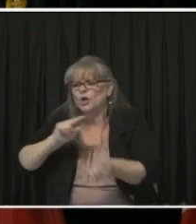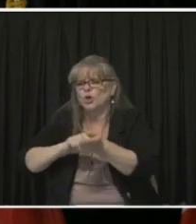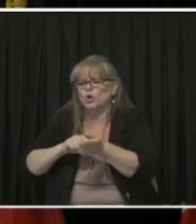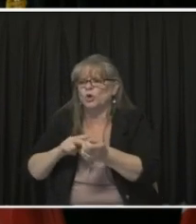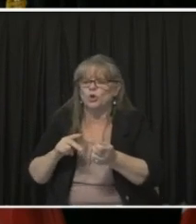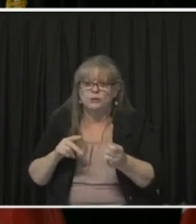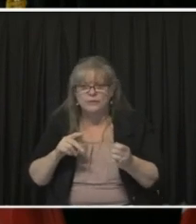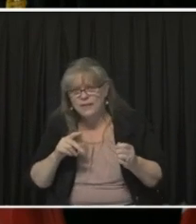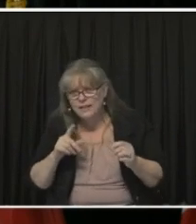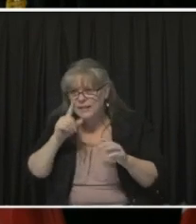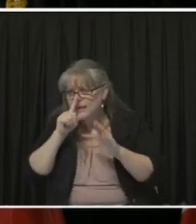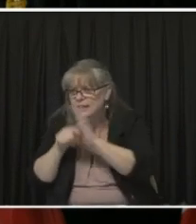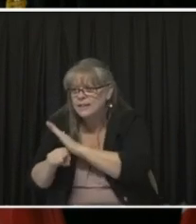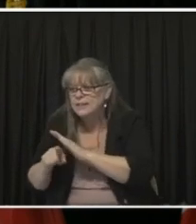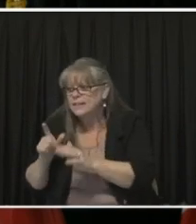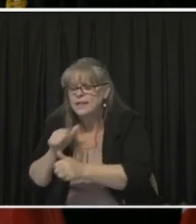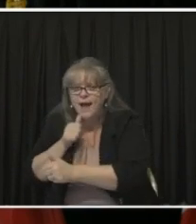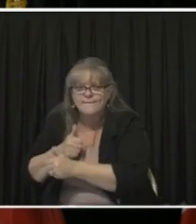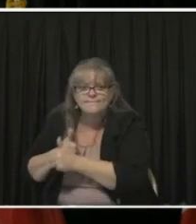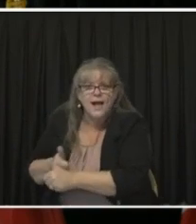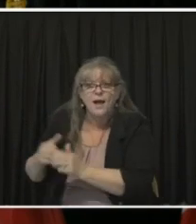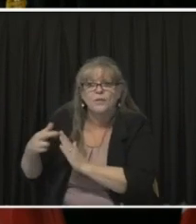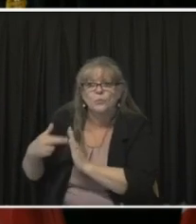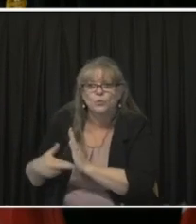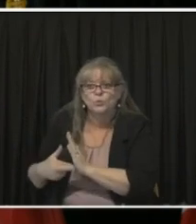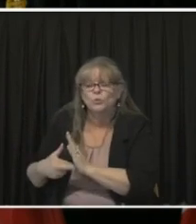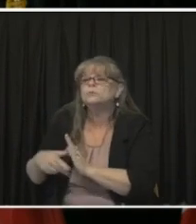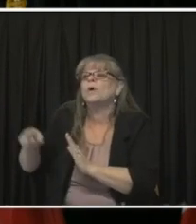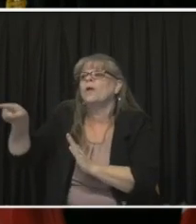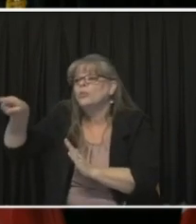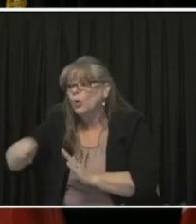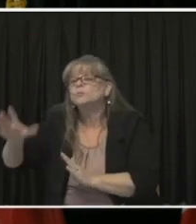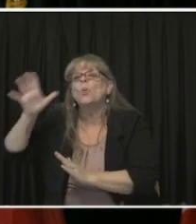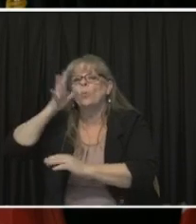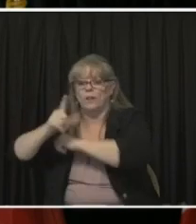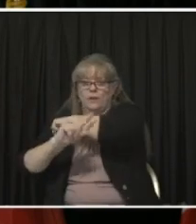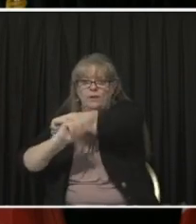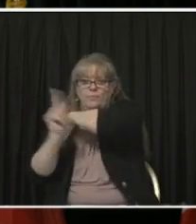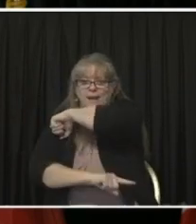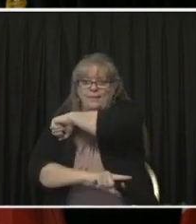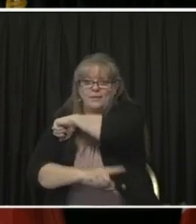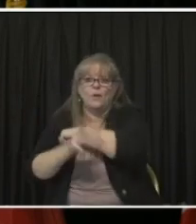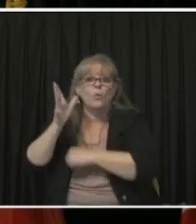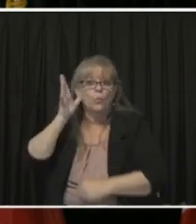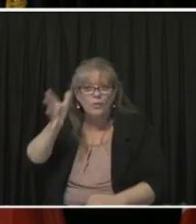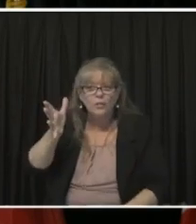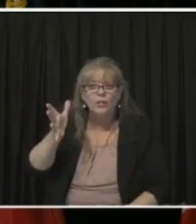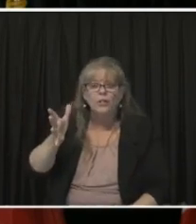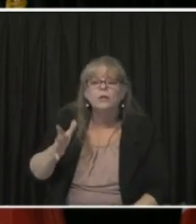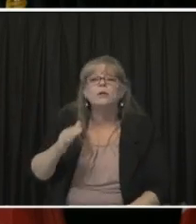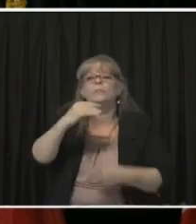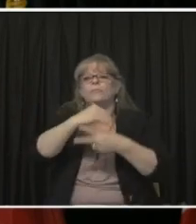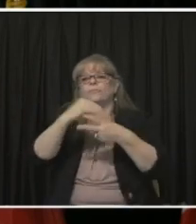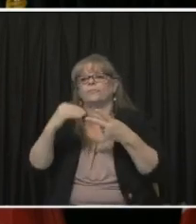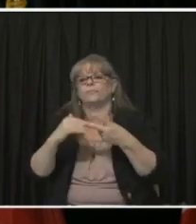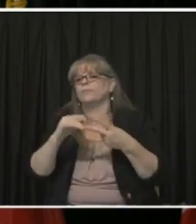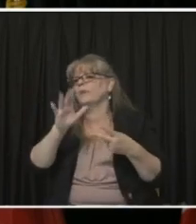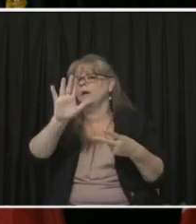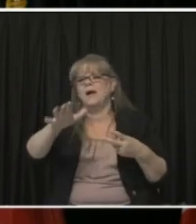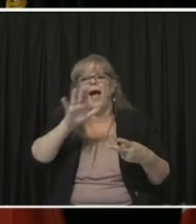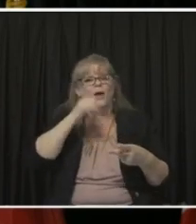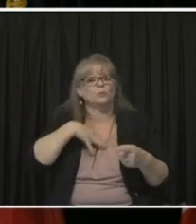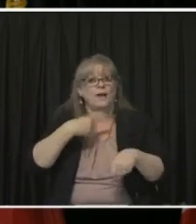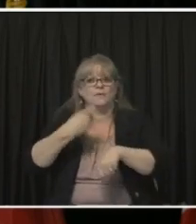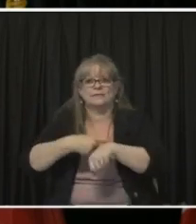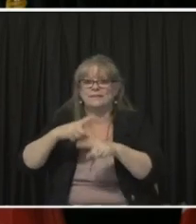penalized appropriately. There's no update on timing for other industries, and that's simply because, as I've indicated before, we want to see